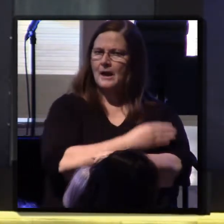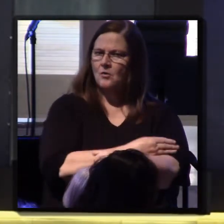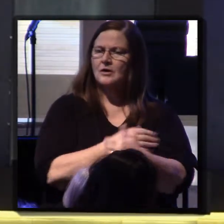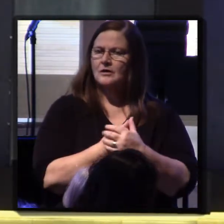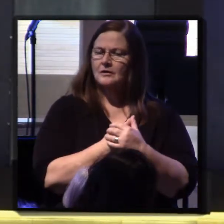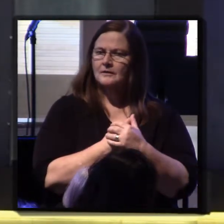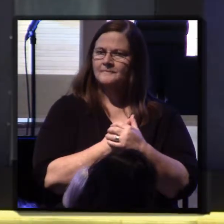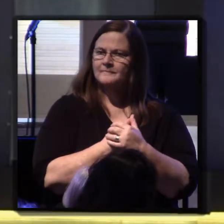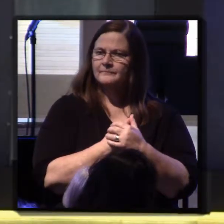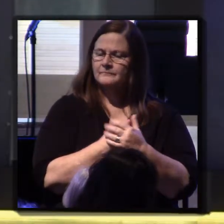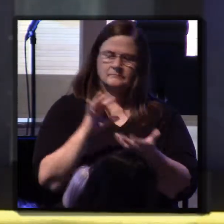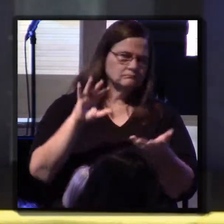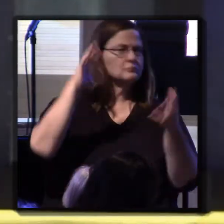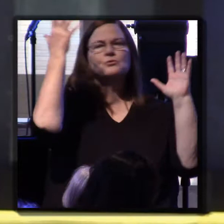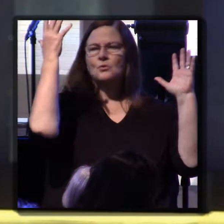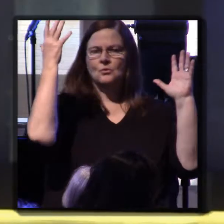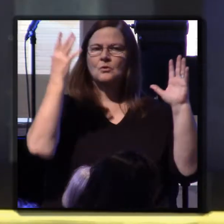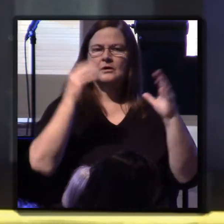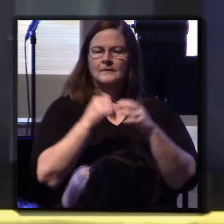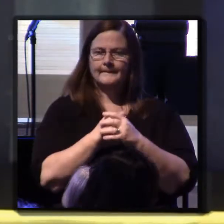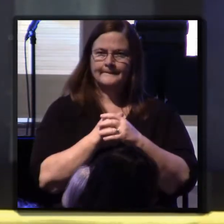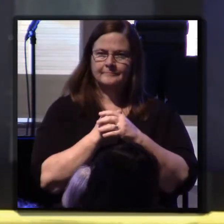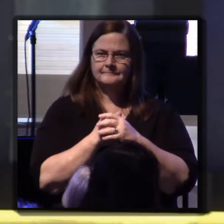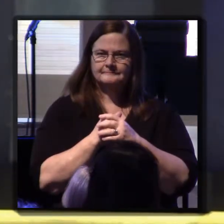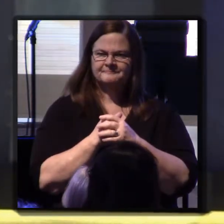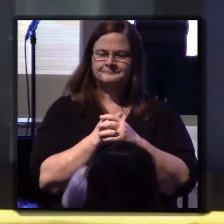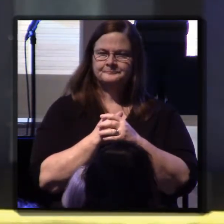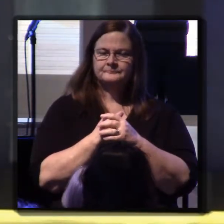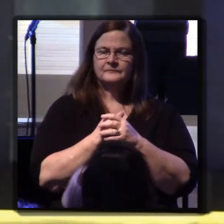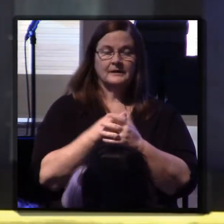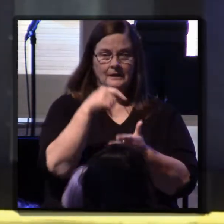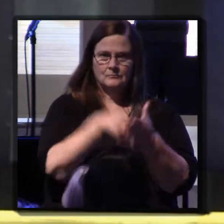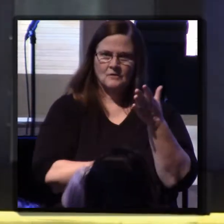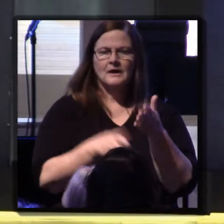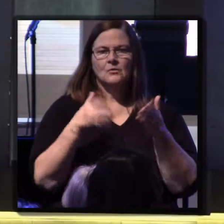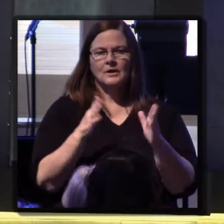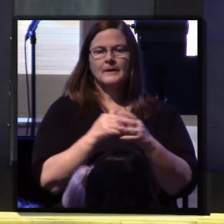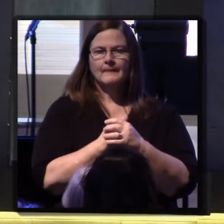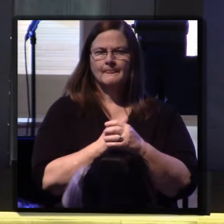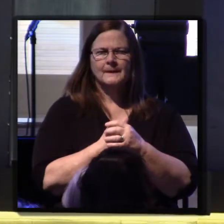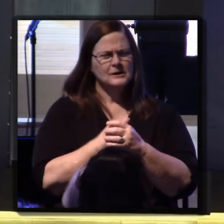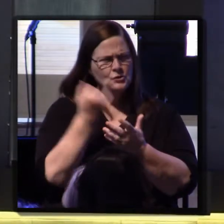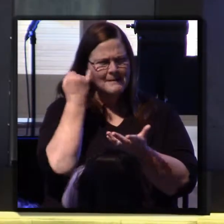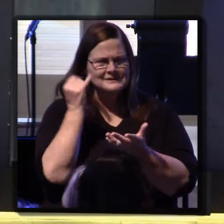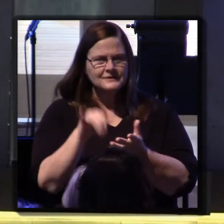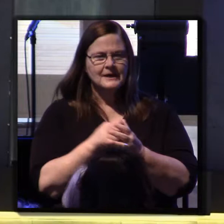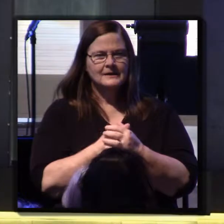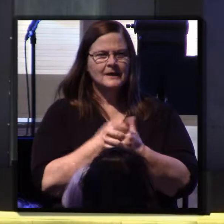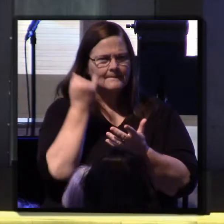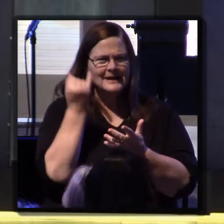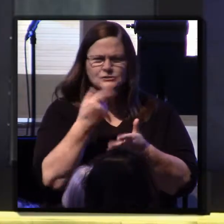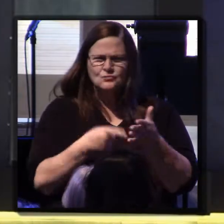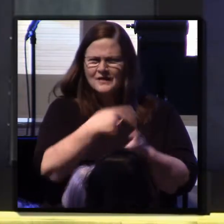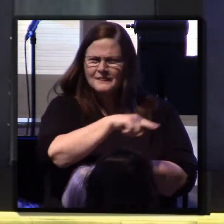sinful men seeking to protect their own power. The wheels had fallen off their expectation in a